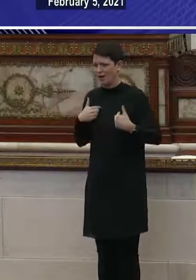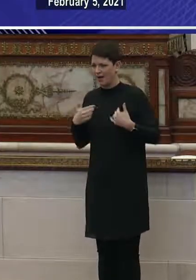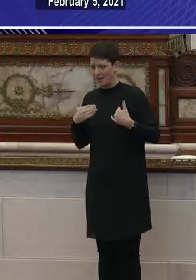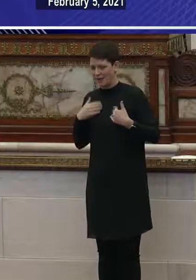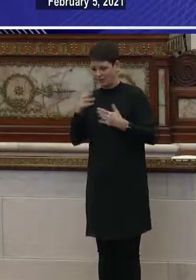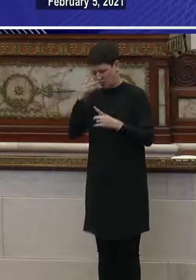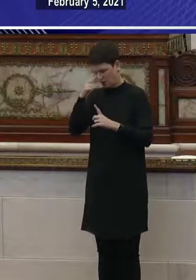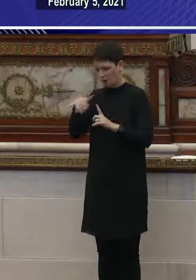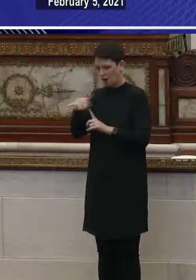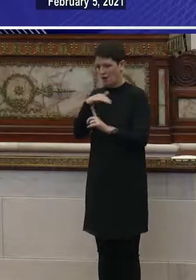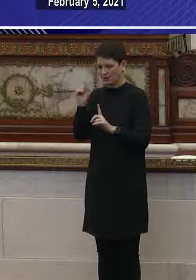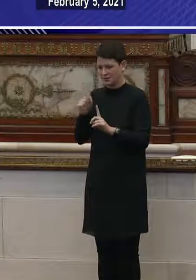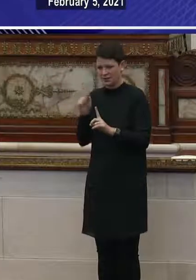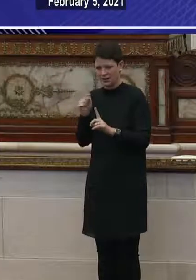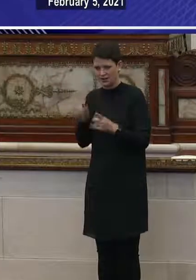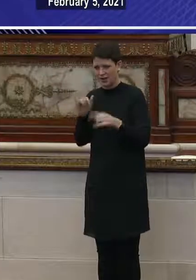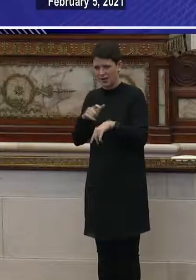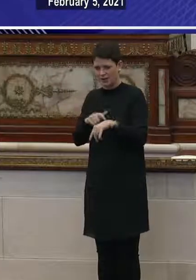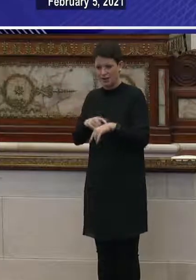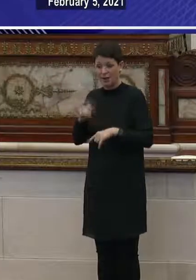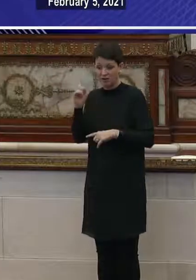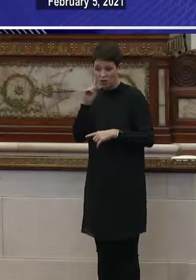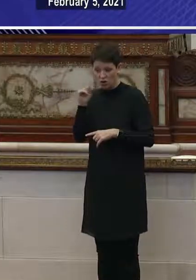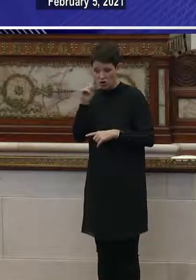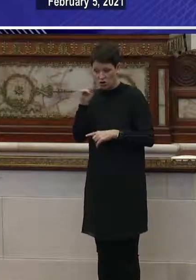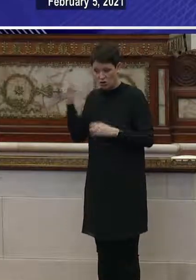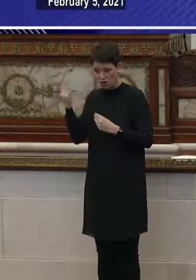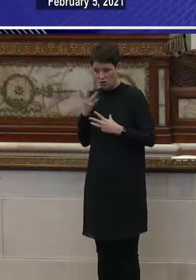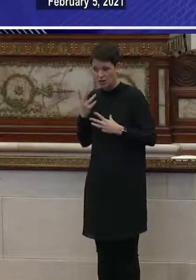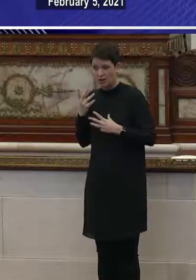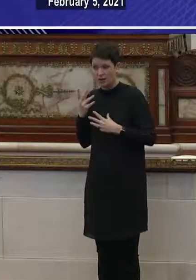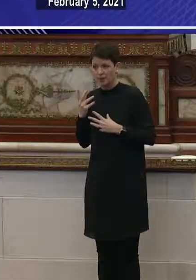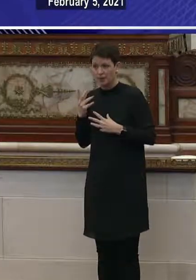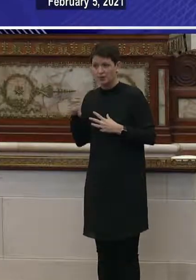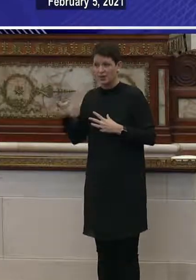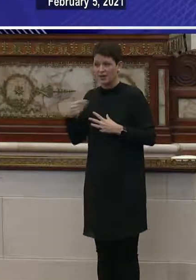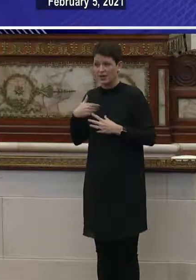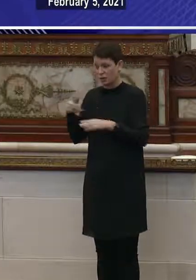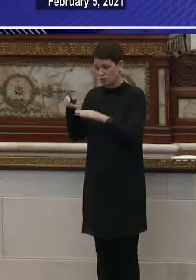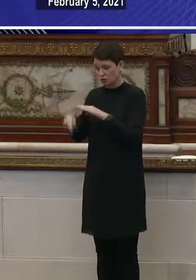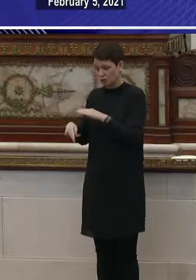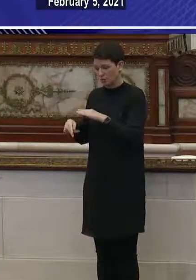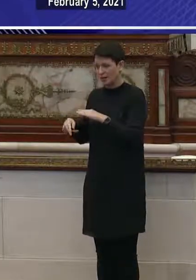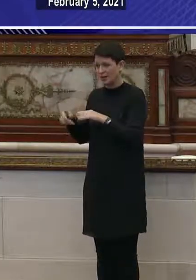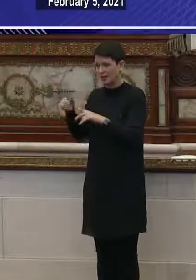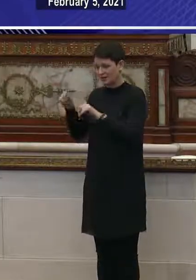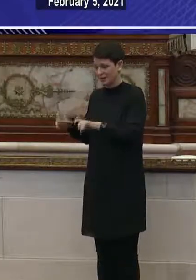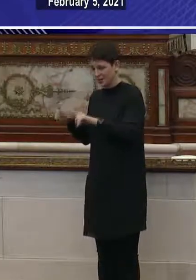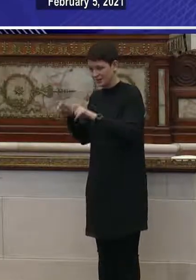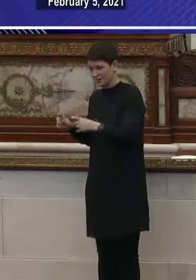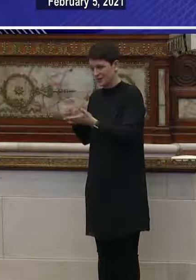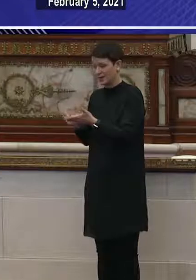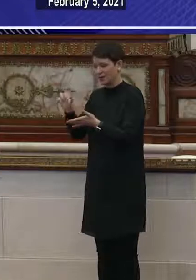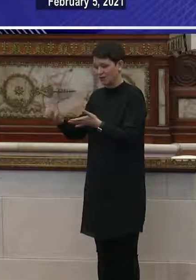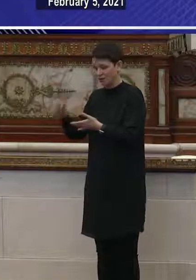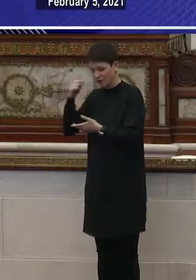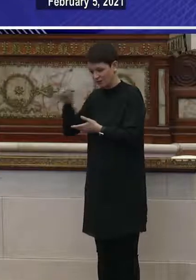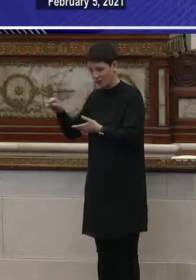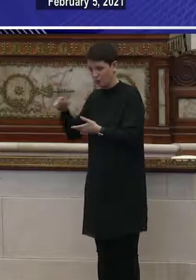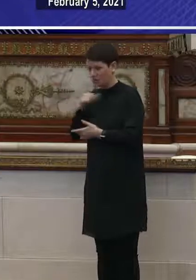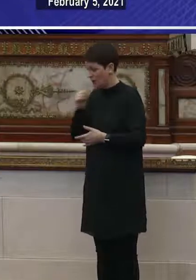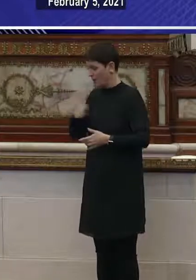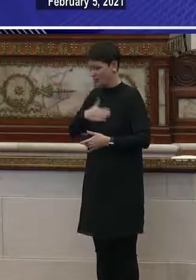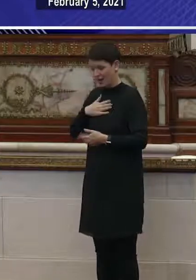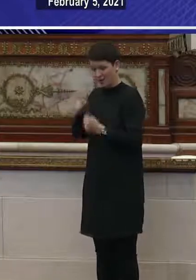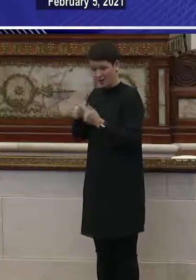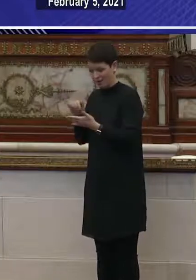that point, I had heard that they had terminated the testing that they were funded for, which I wasn't happy